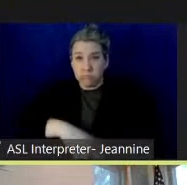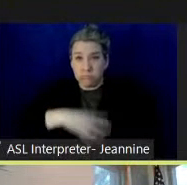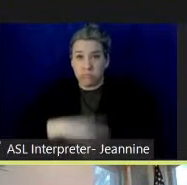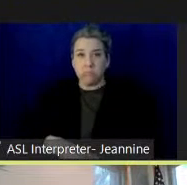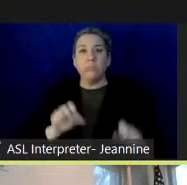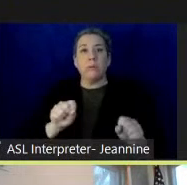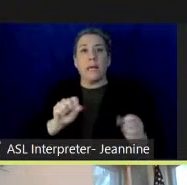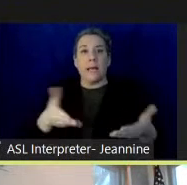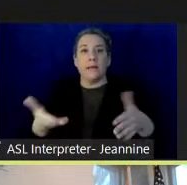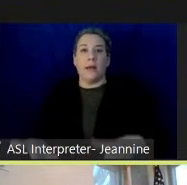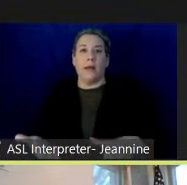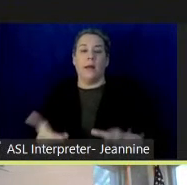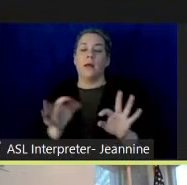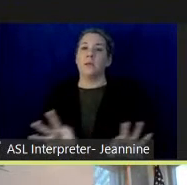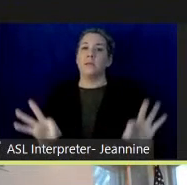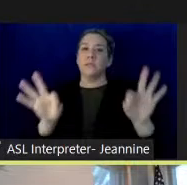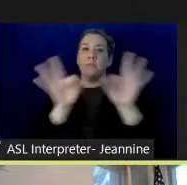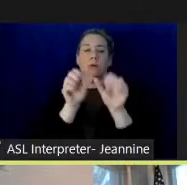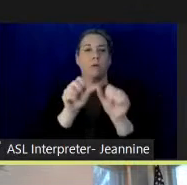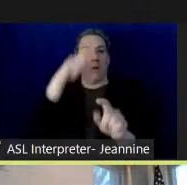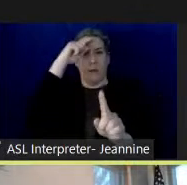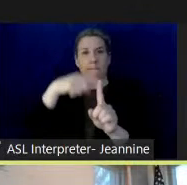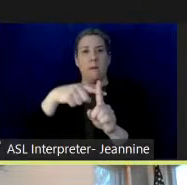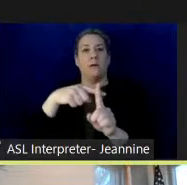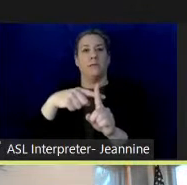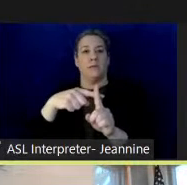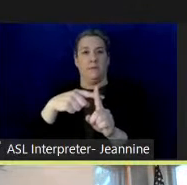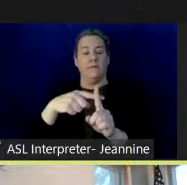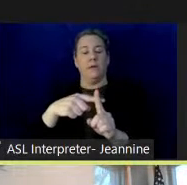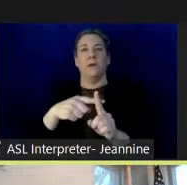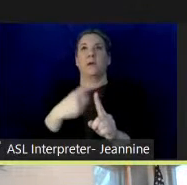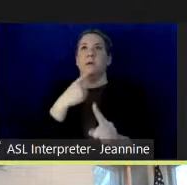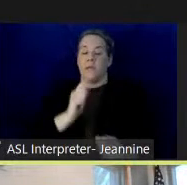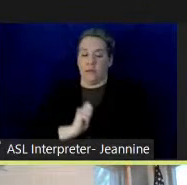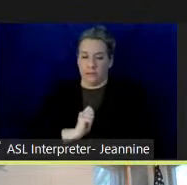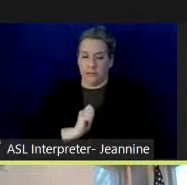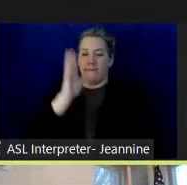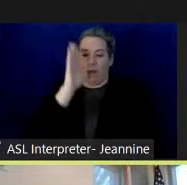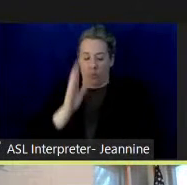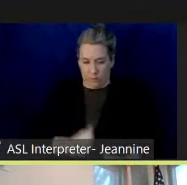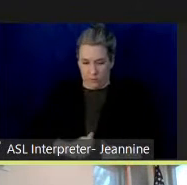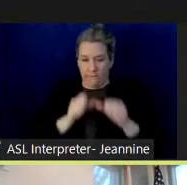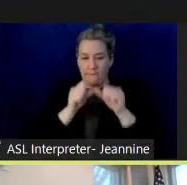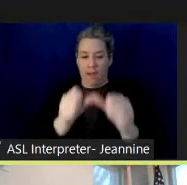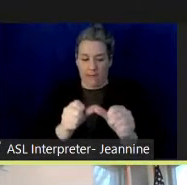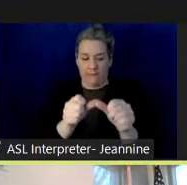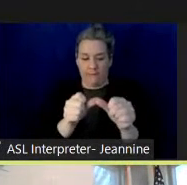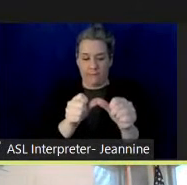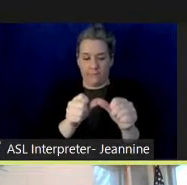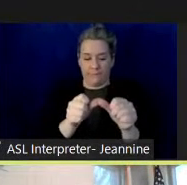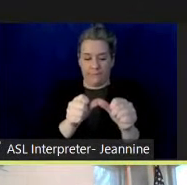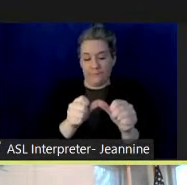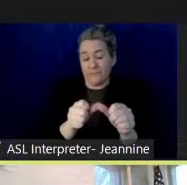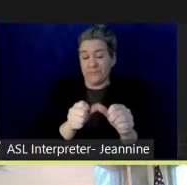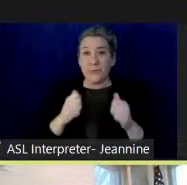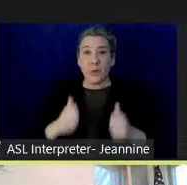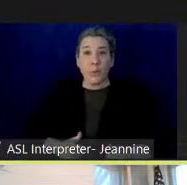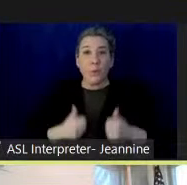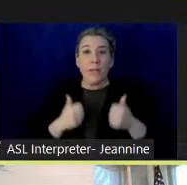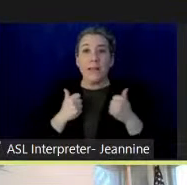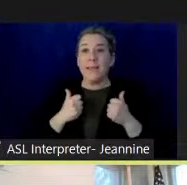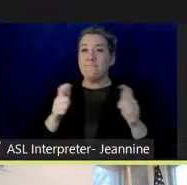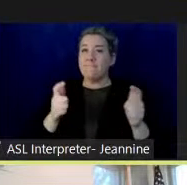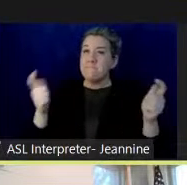a positive mindset and to continue to tell yourself that you're going to survive. We live and function and operate in a metropolitan